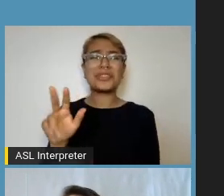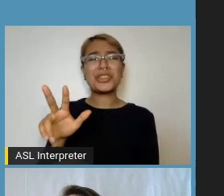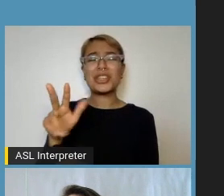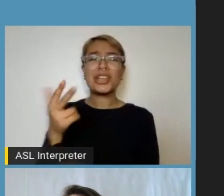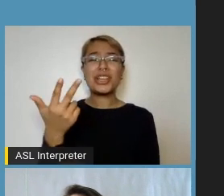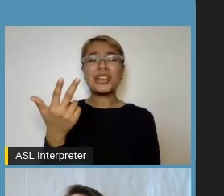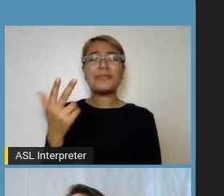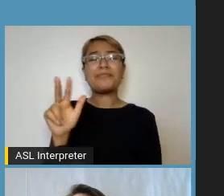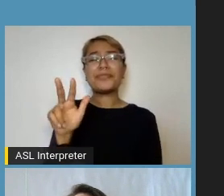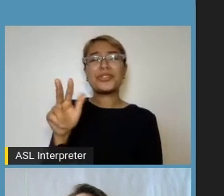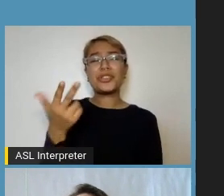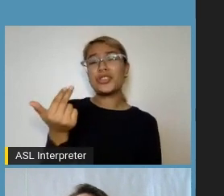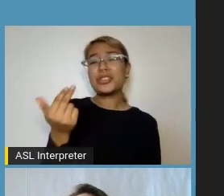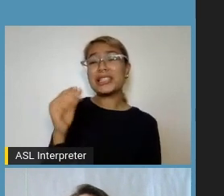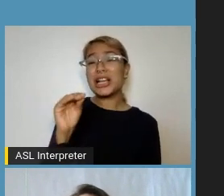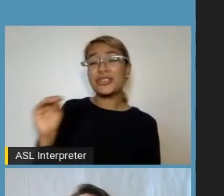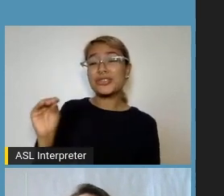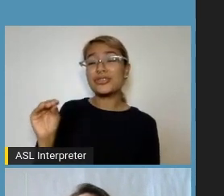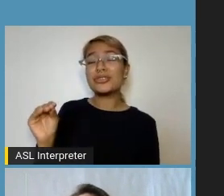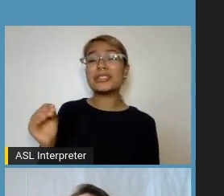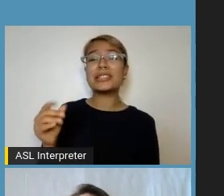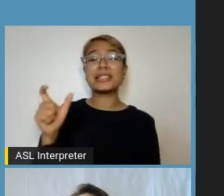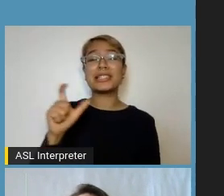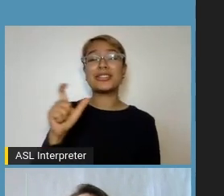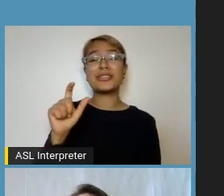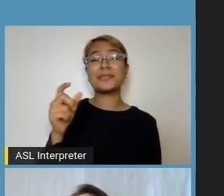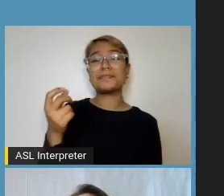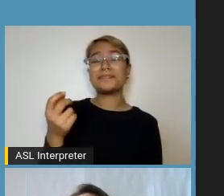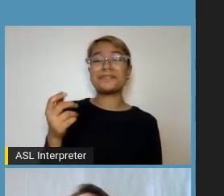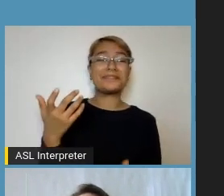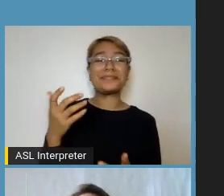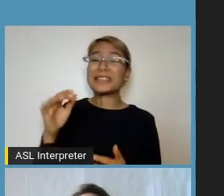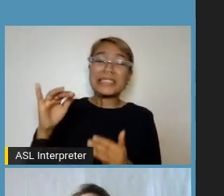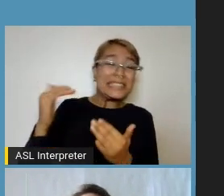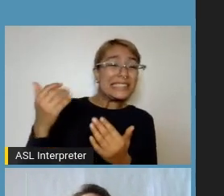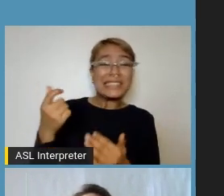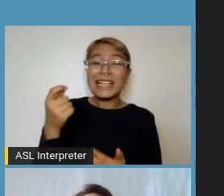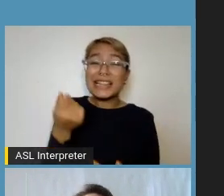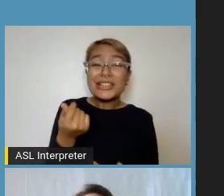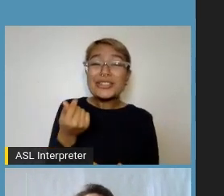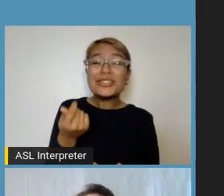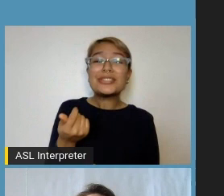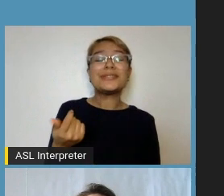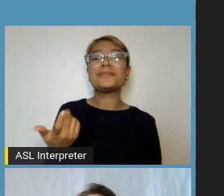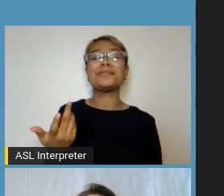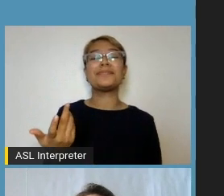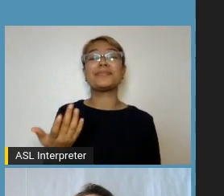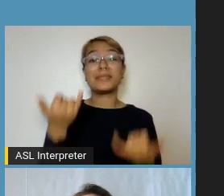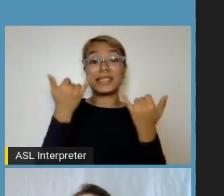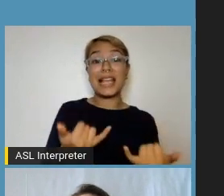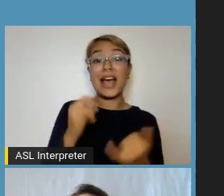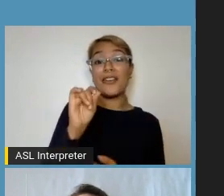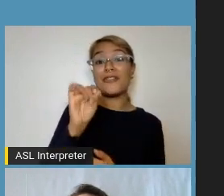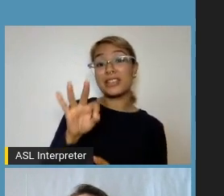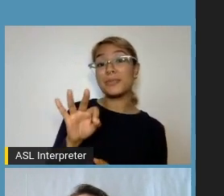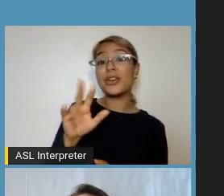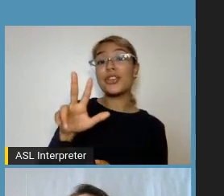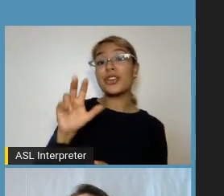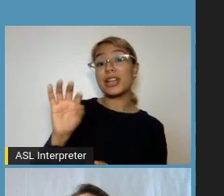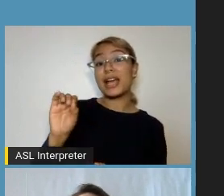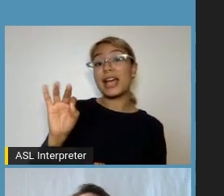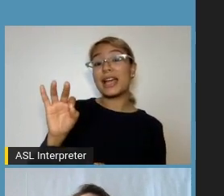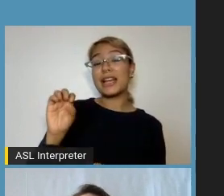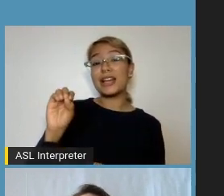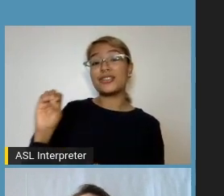Instagram about 300, and Twitter about 90. Today, our following on Facebook is about 3,900, Instagram